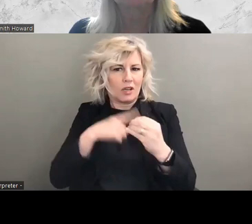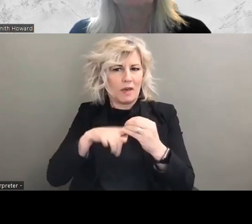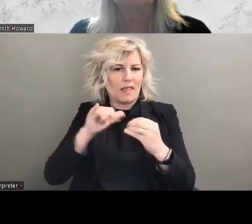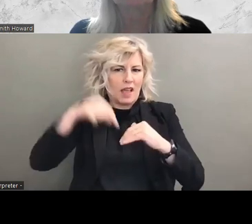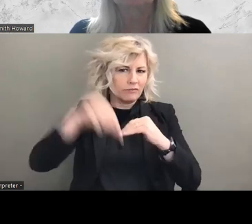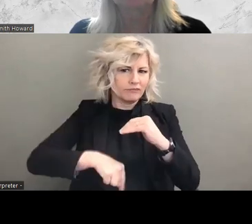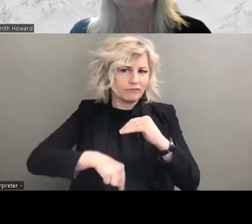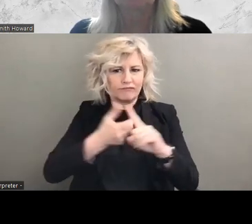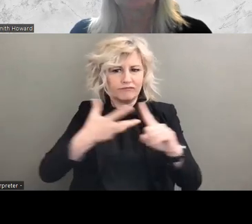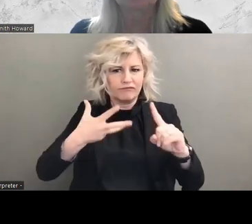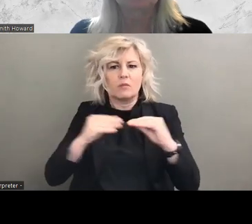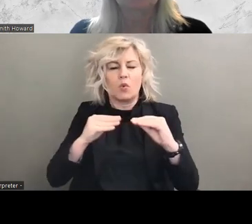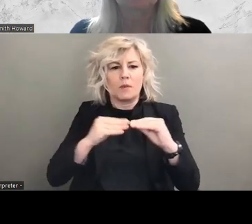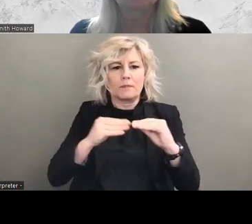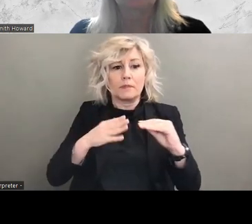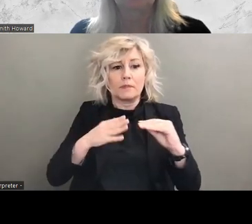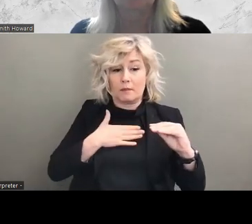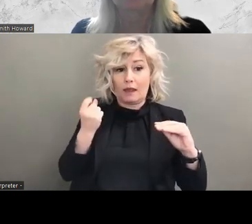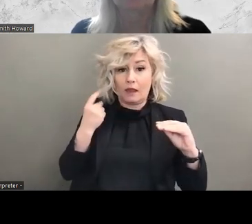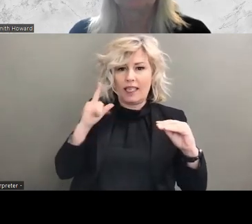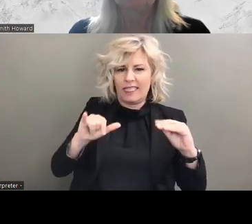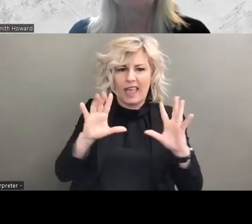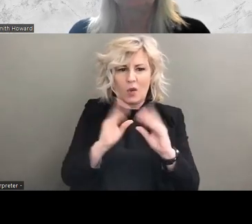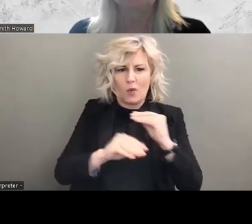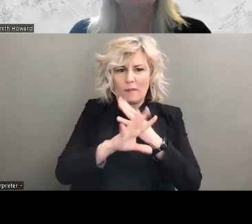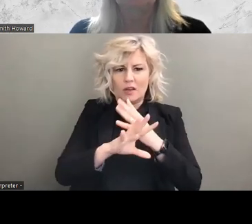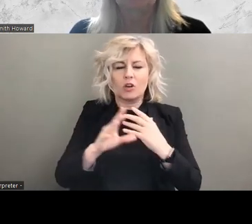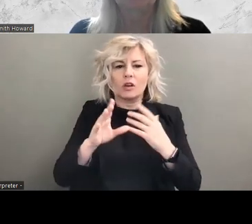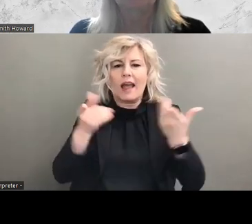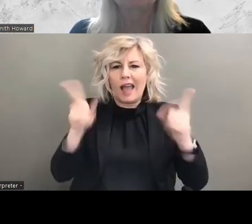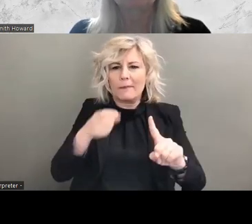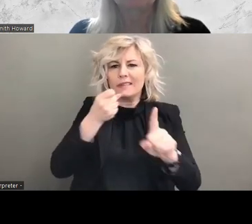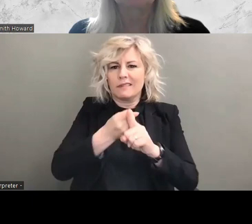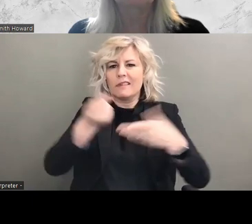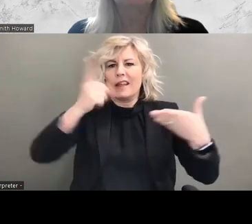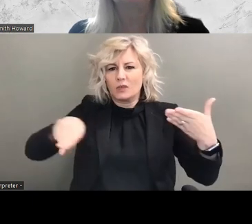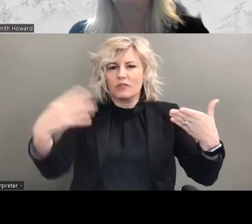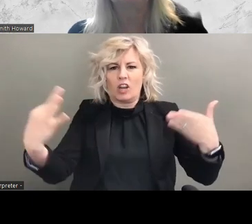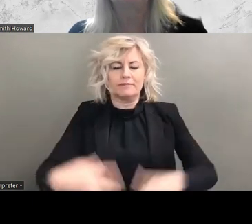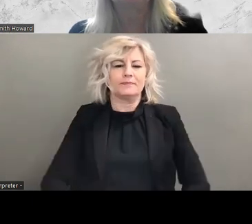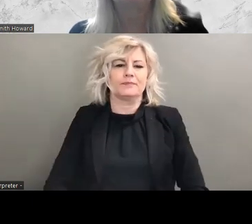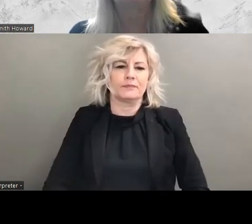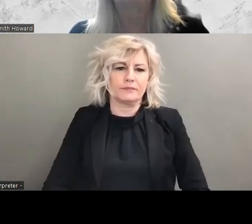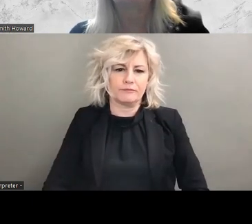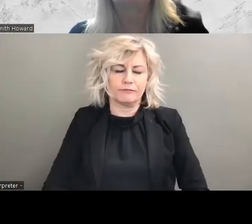greater specifics. And my understanding is that that webinar falls next Friday. Next slide.